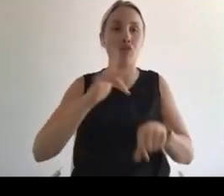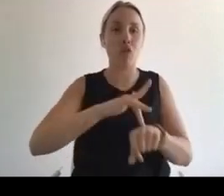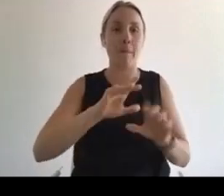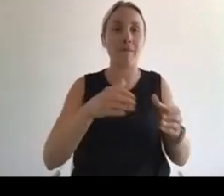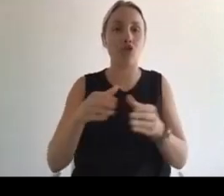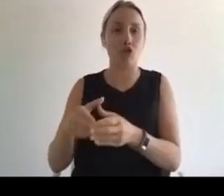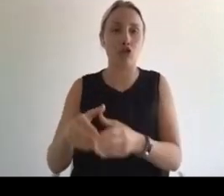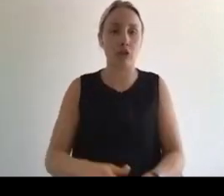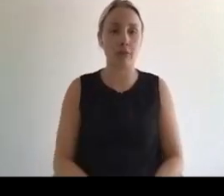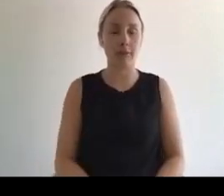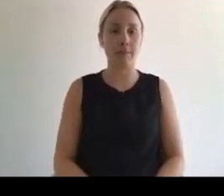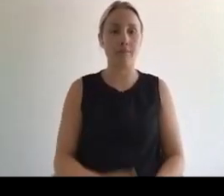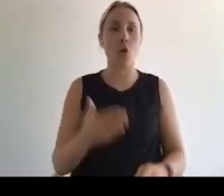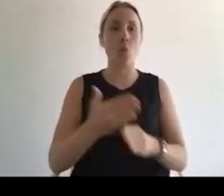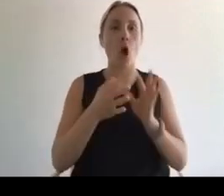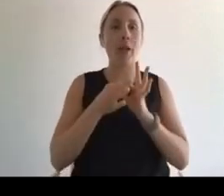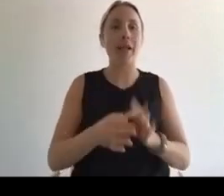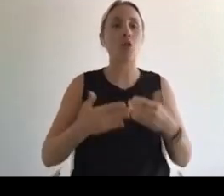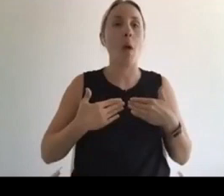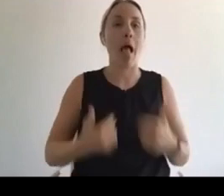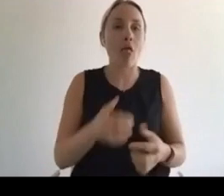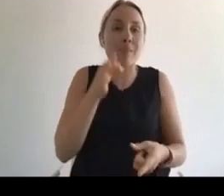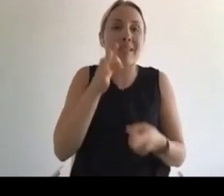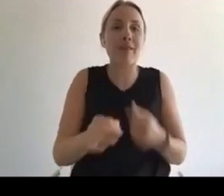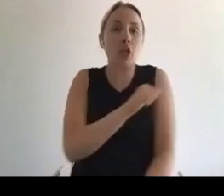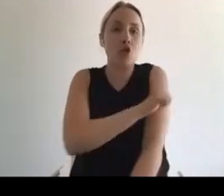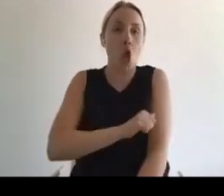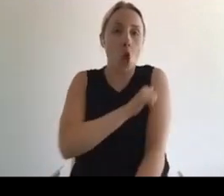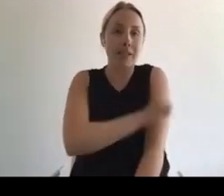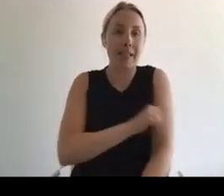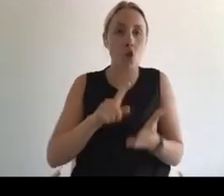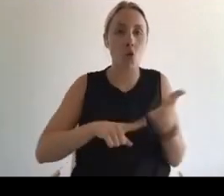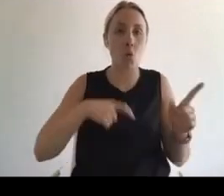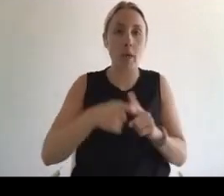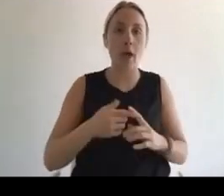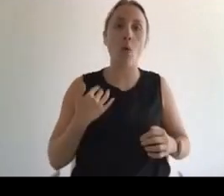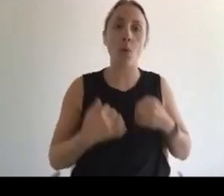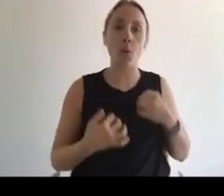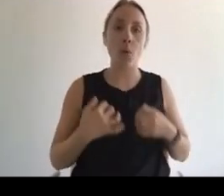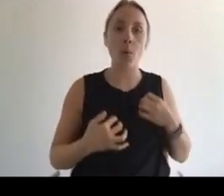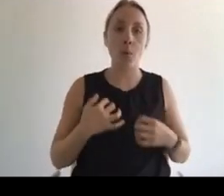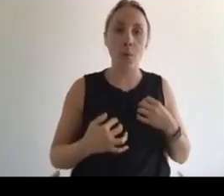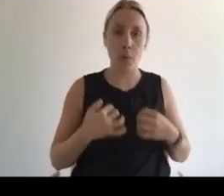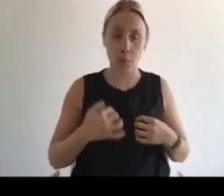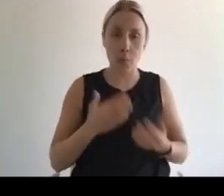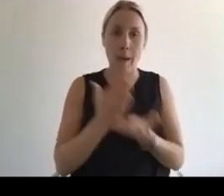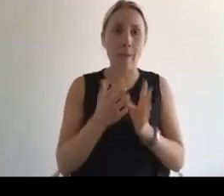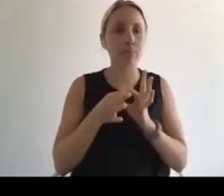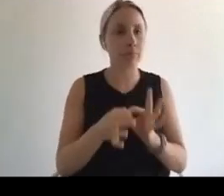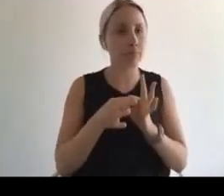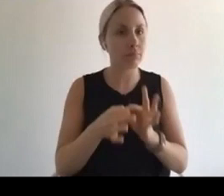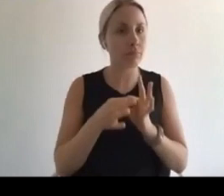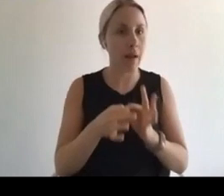in the health sector, and particularly nursing in the UK context, is very interesting, and it's extremely relevant when we are facing